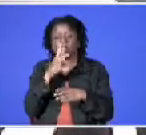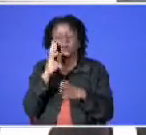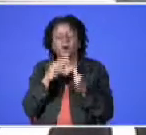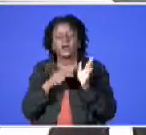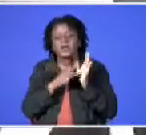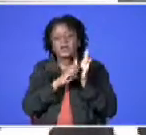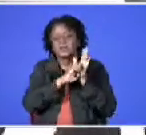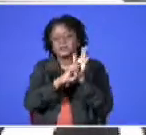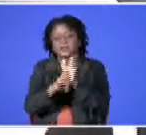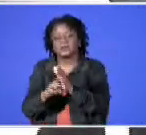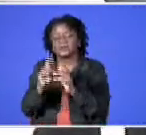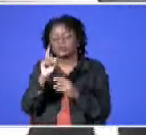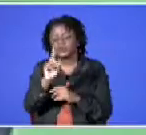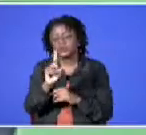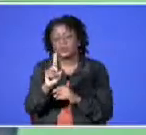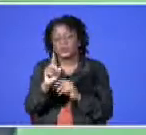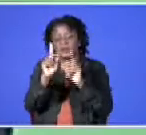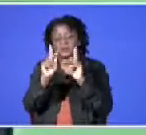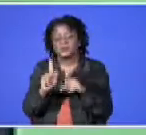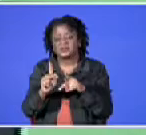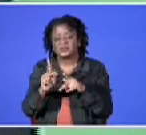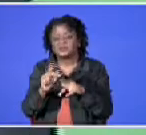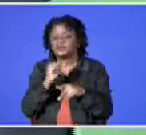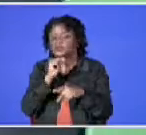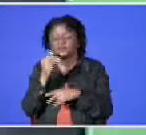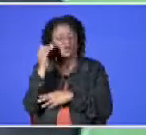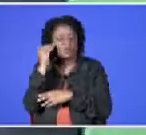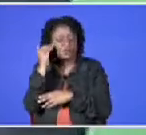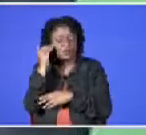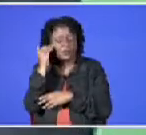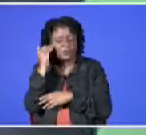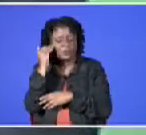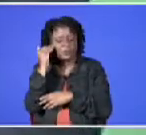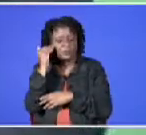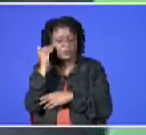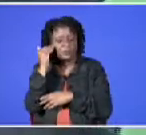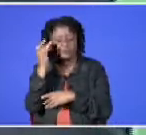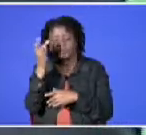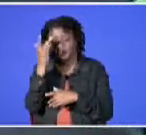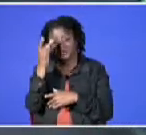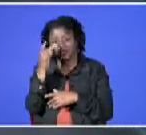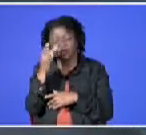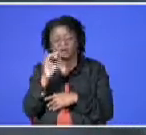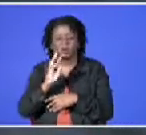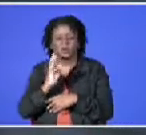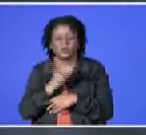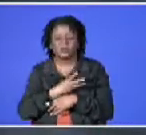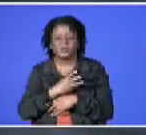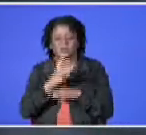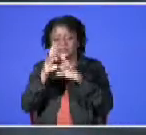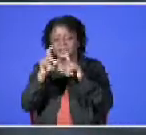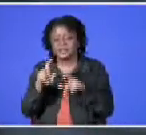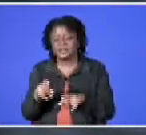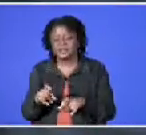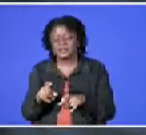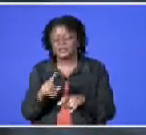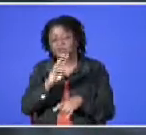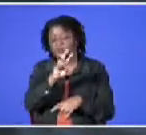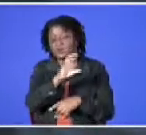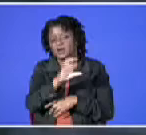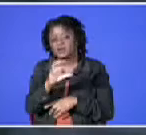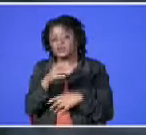them, and the results are encouraging. I am pleased to say that we tested some 200 healthcare workers from